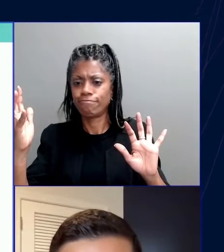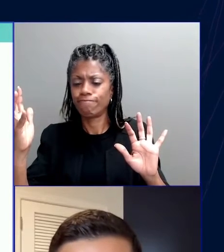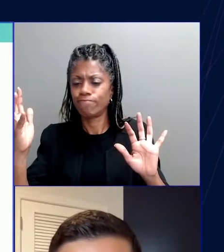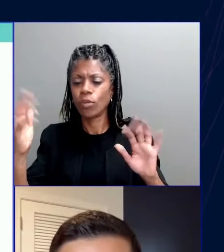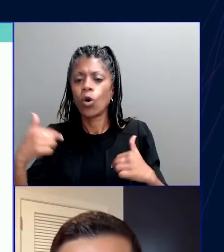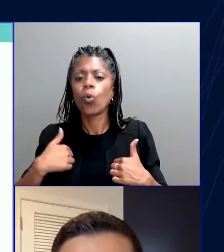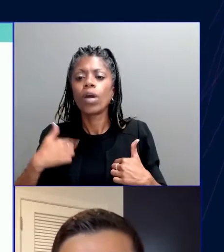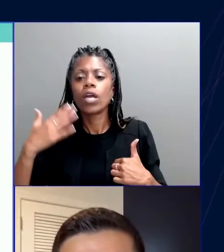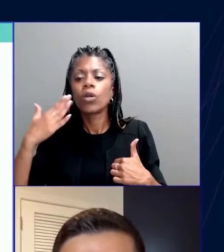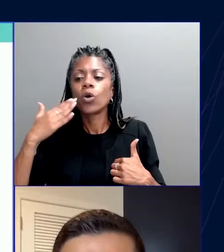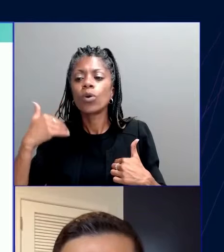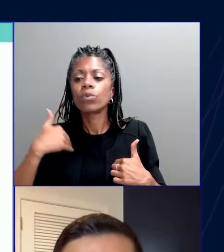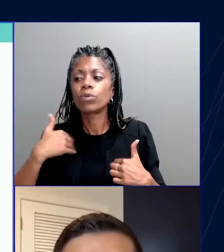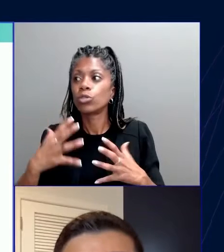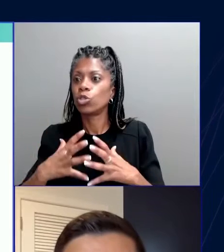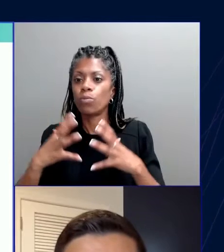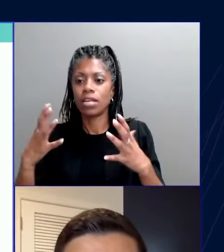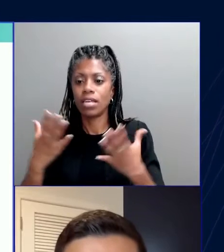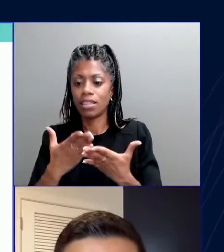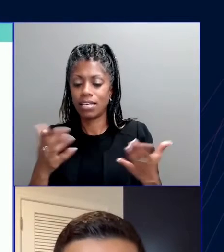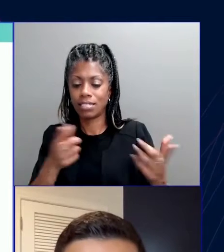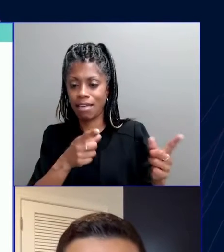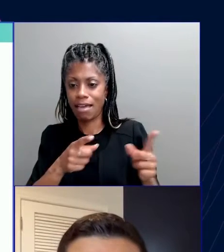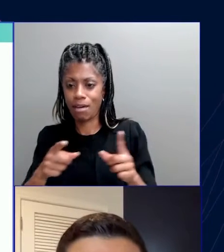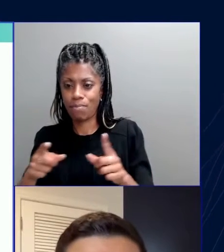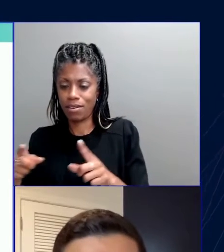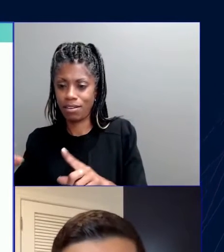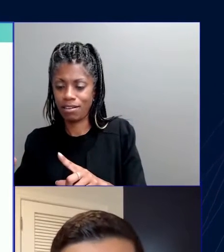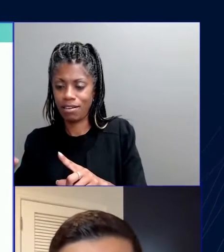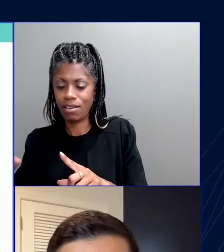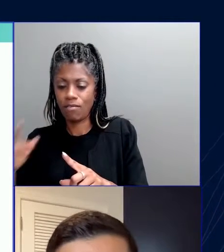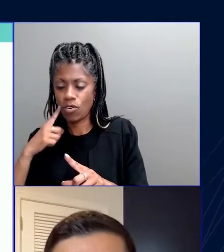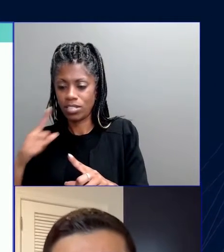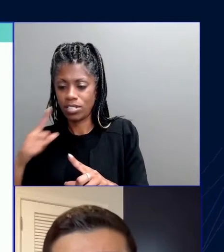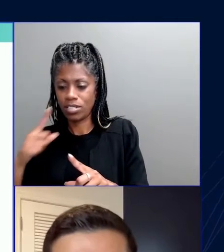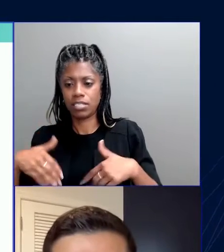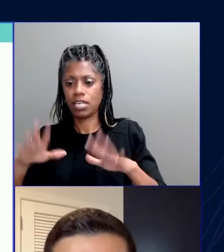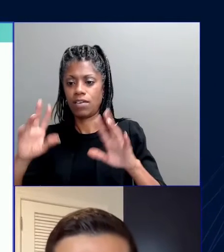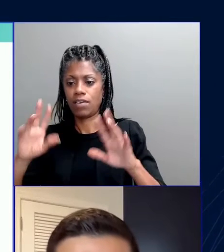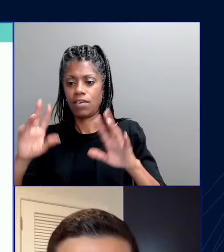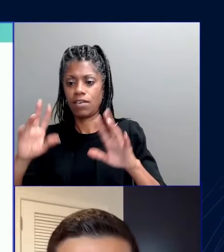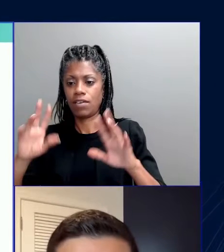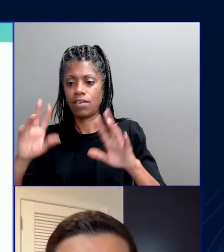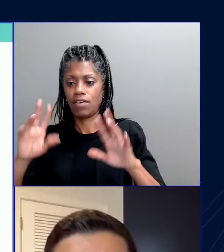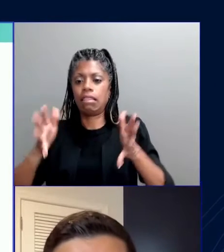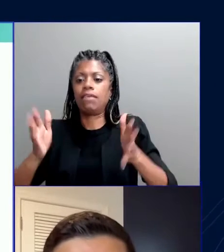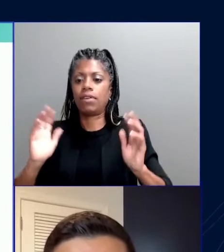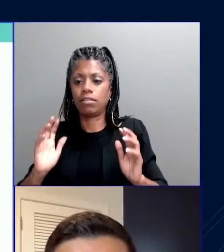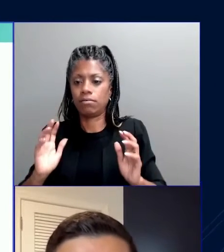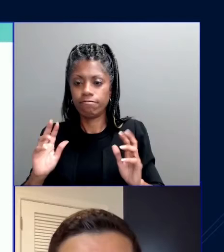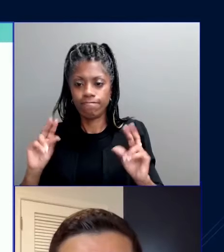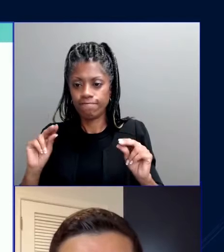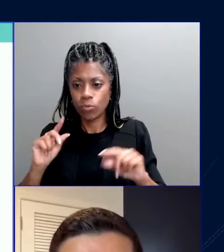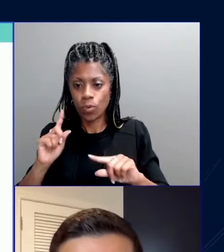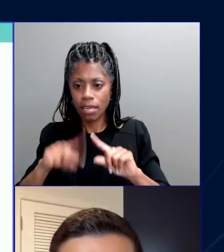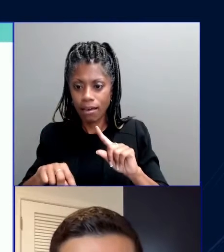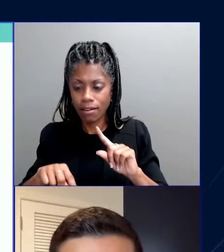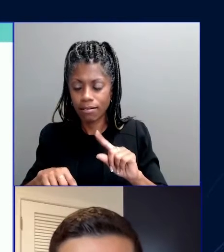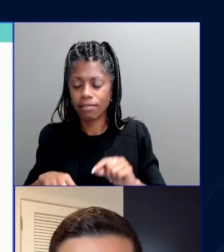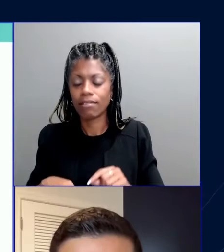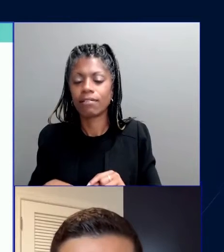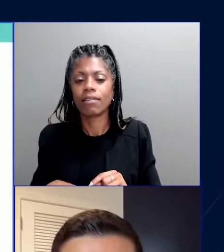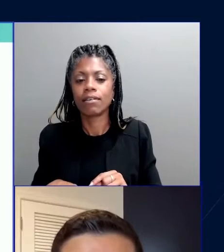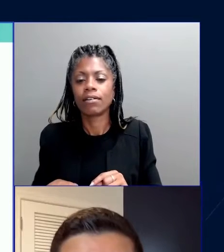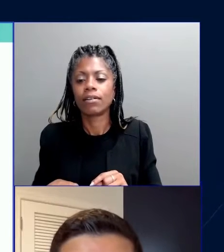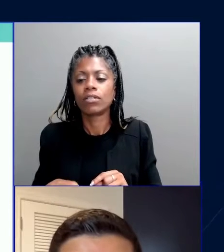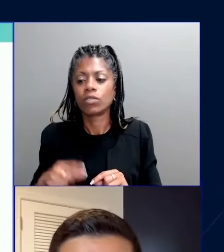not to. It was important for us to use our strengths as an organization and as a movement. And that really started with one of our main